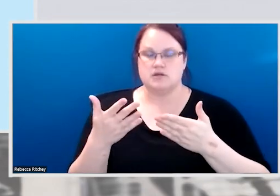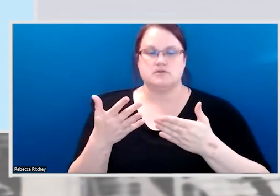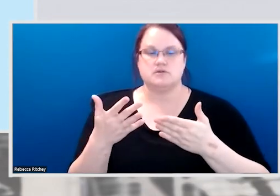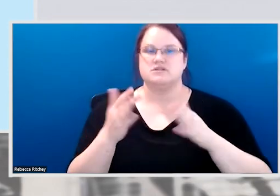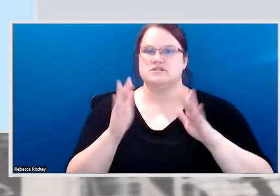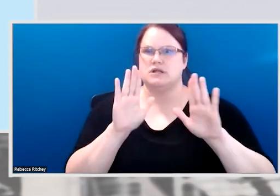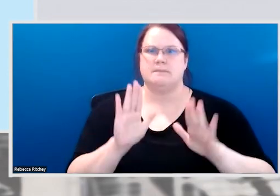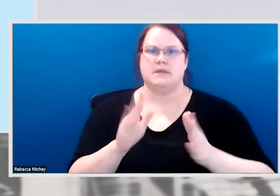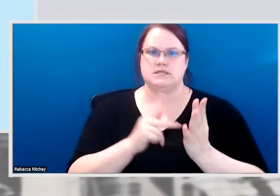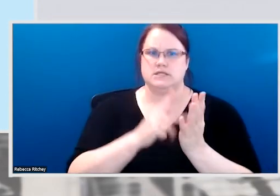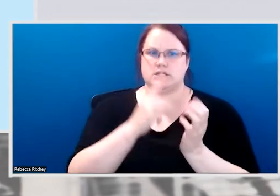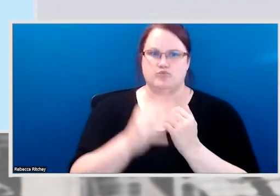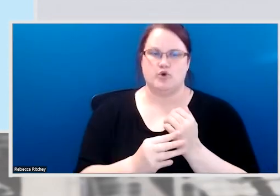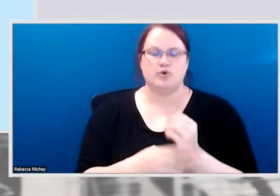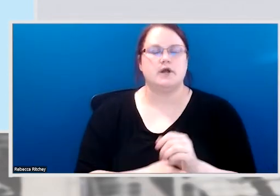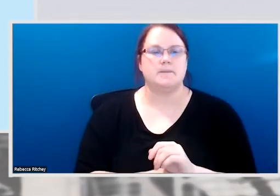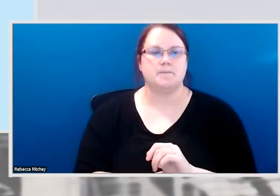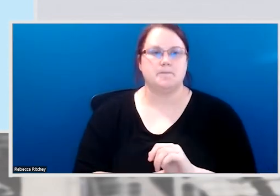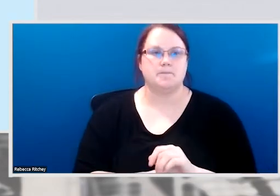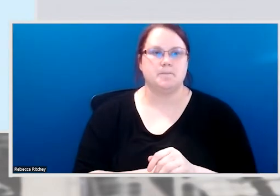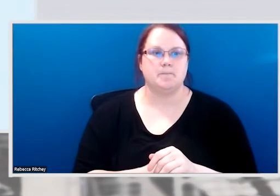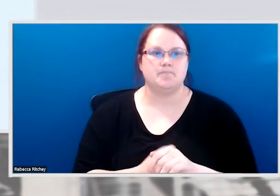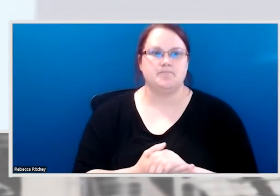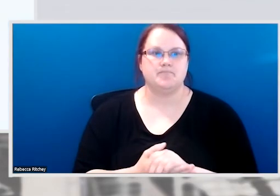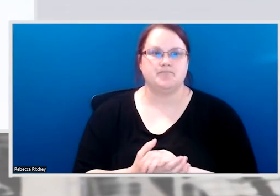program. Next slide, please.